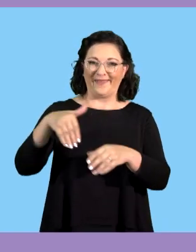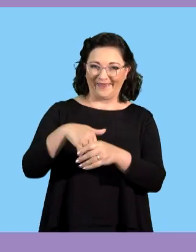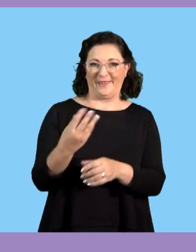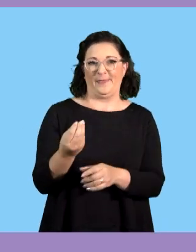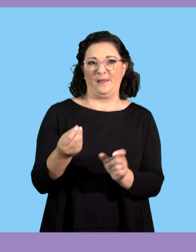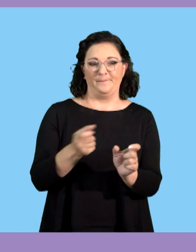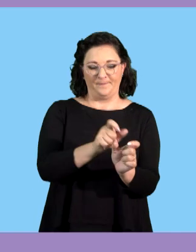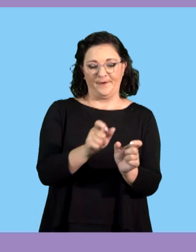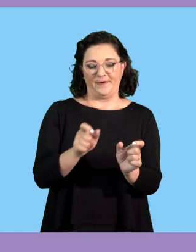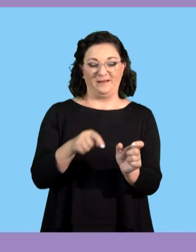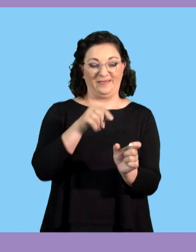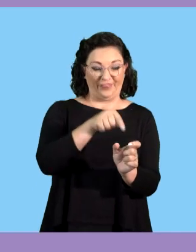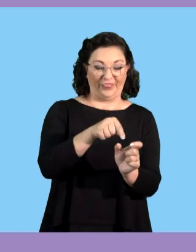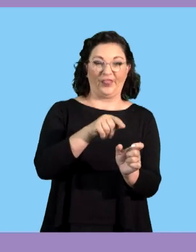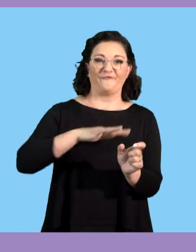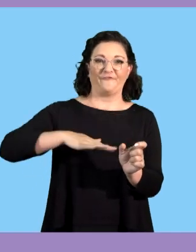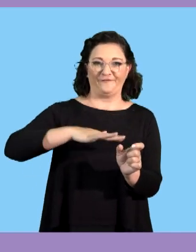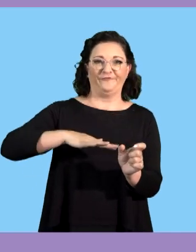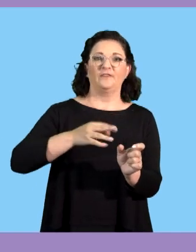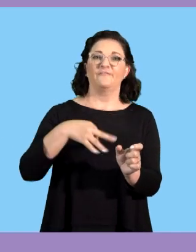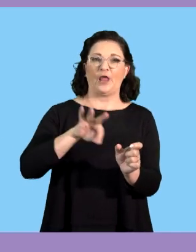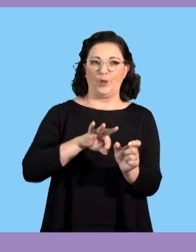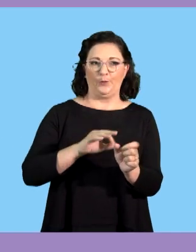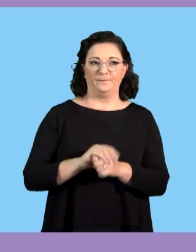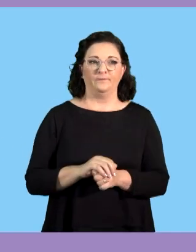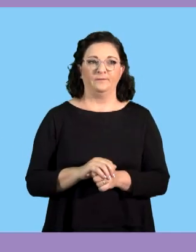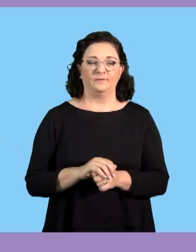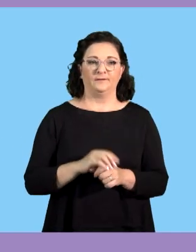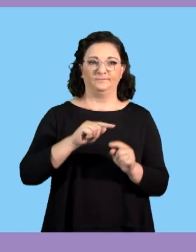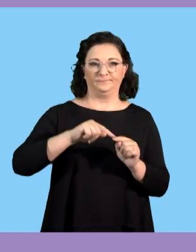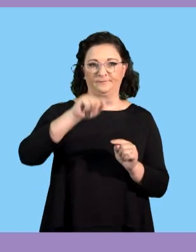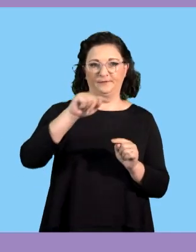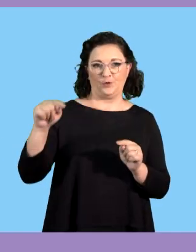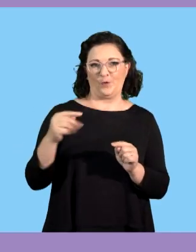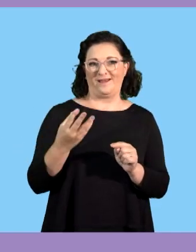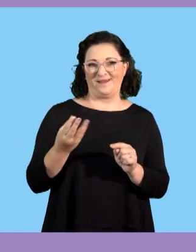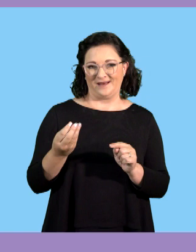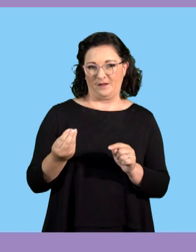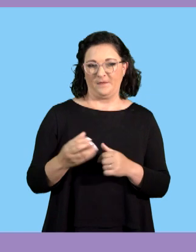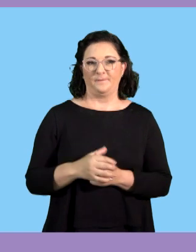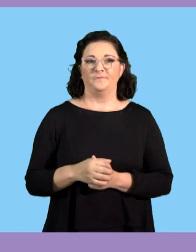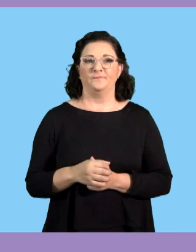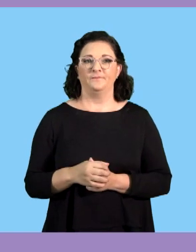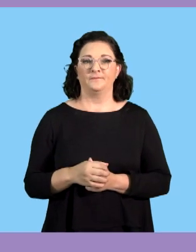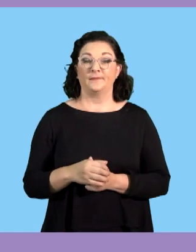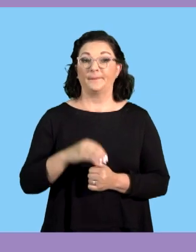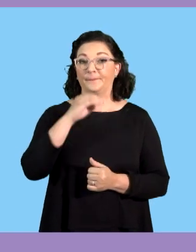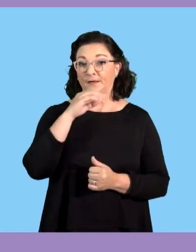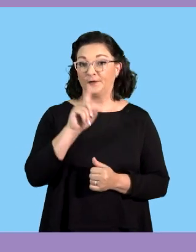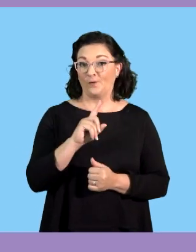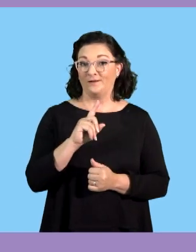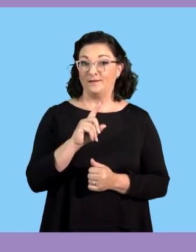it's the position of a digit in a number. And 2, the square of a number is a